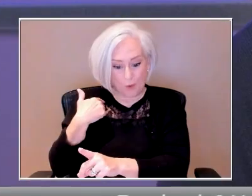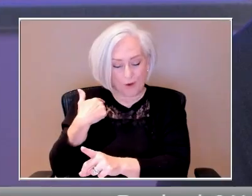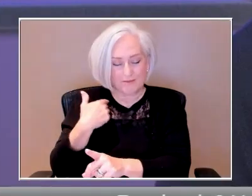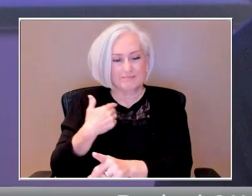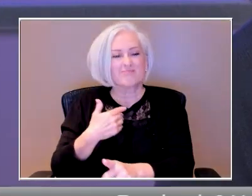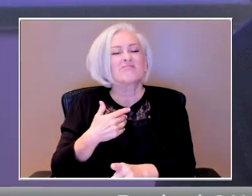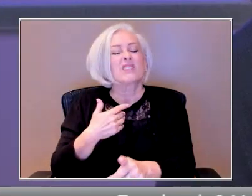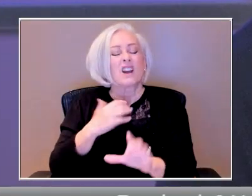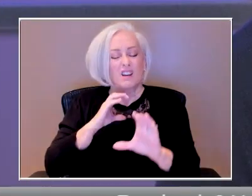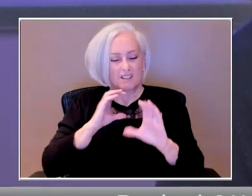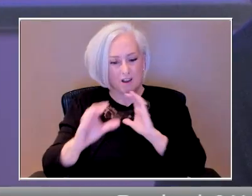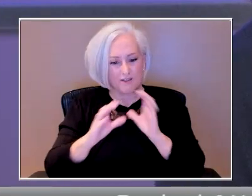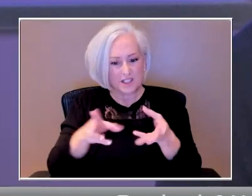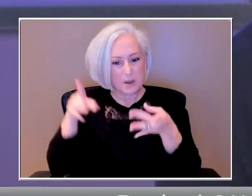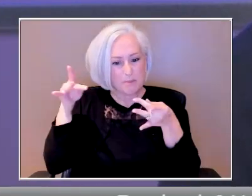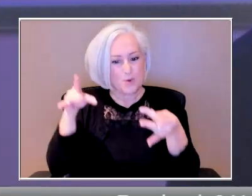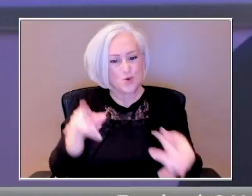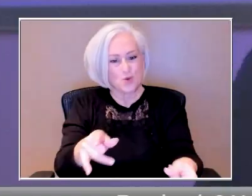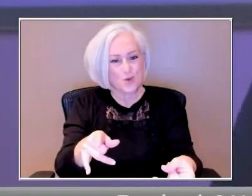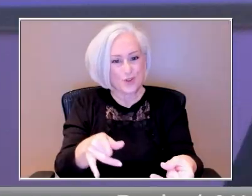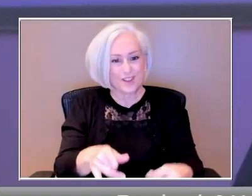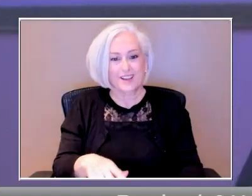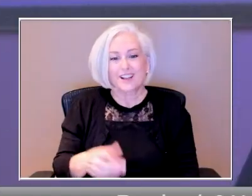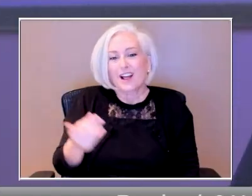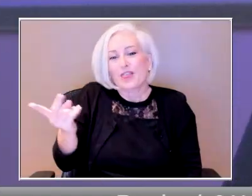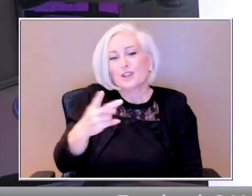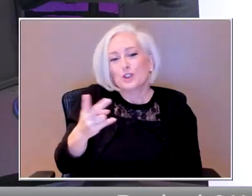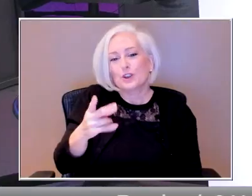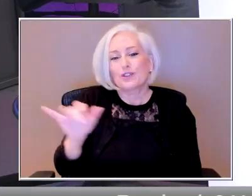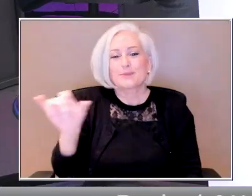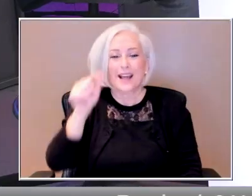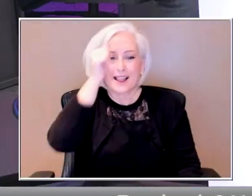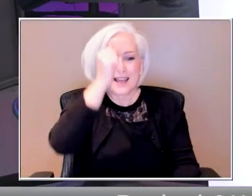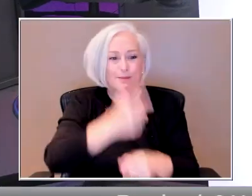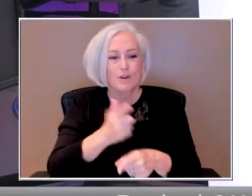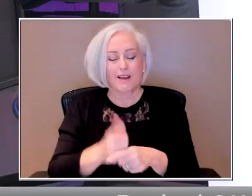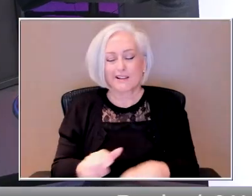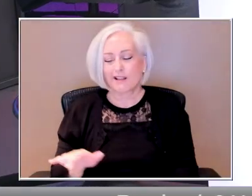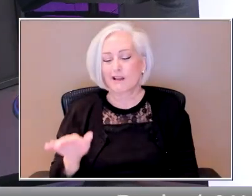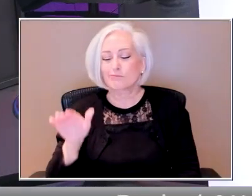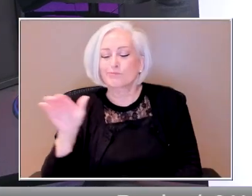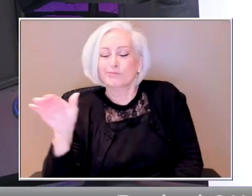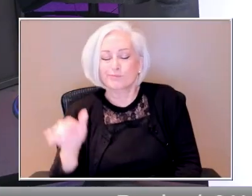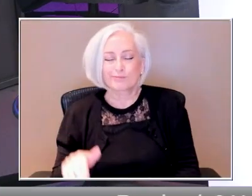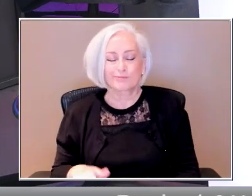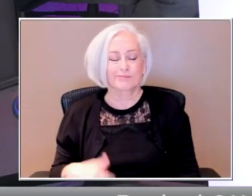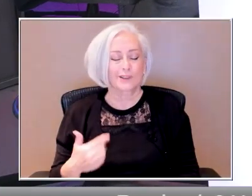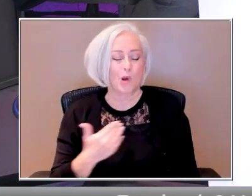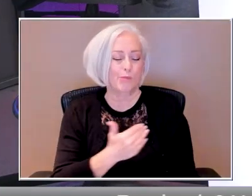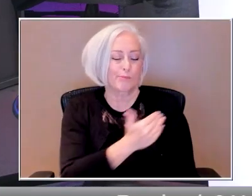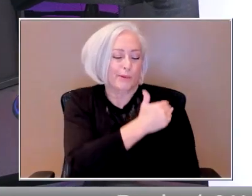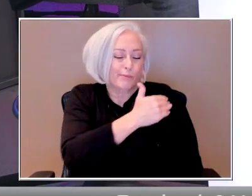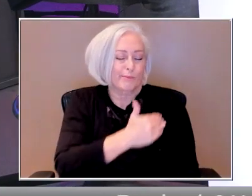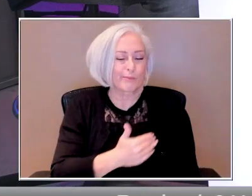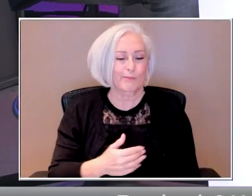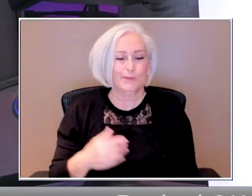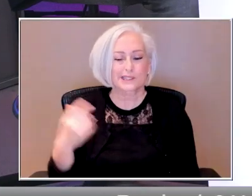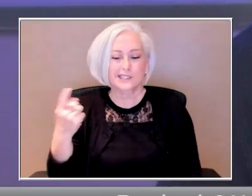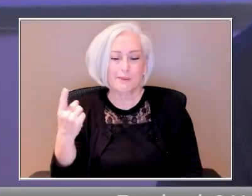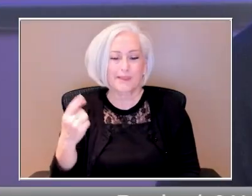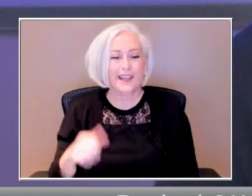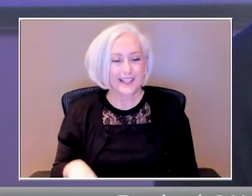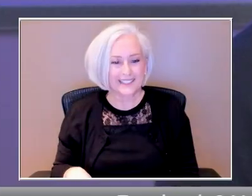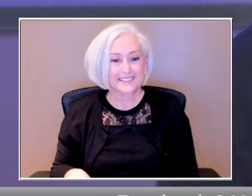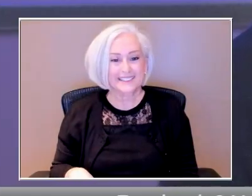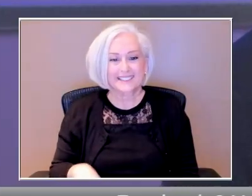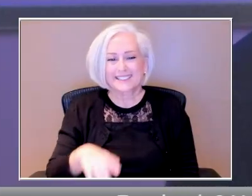watching them, and they do that like brother thing, like Yes. they kind of like, they go like that, or they hit each other on the back, or I love whatever. that. It's very